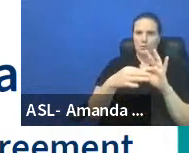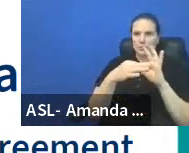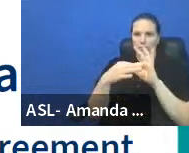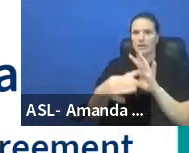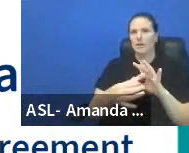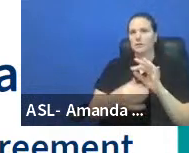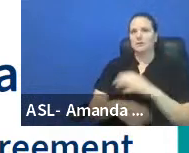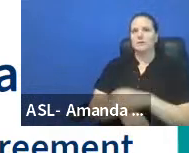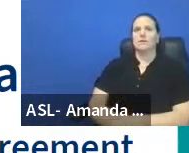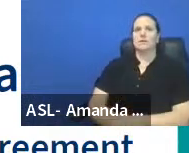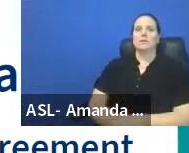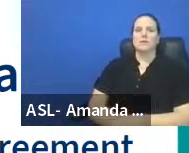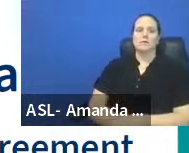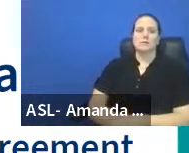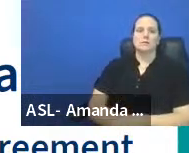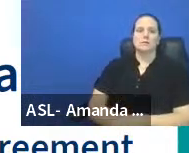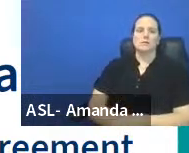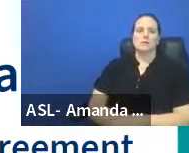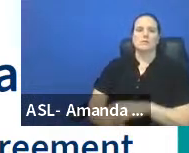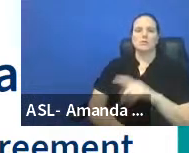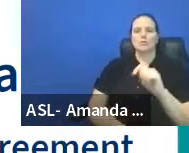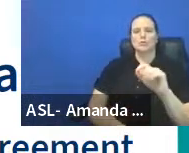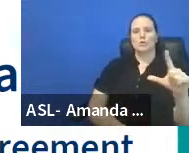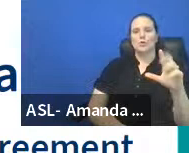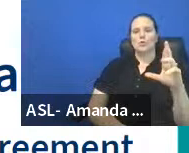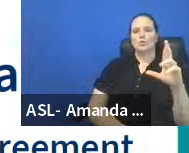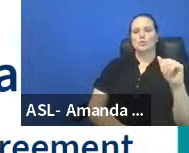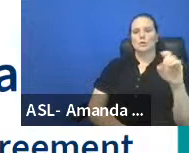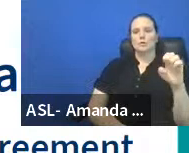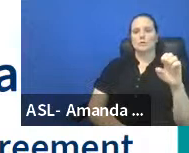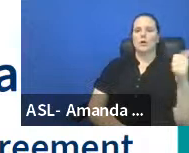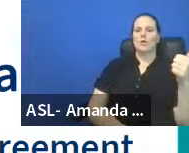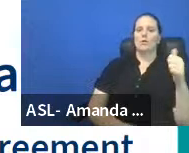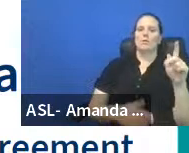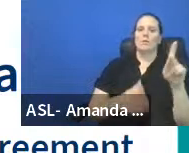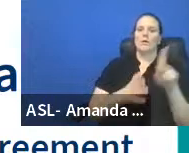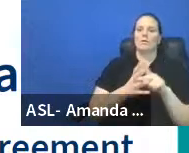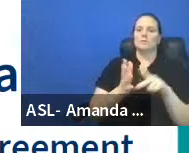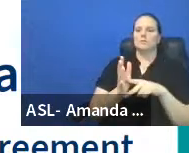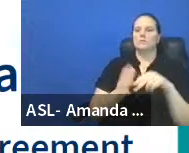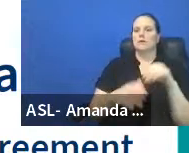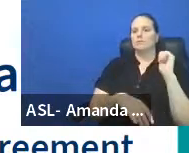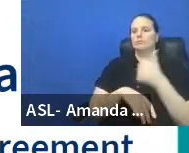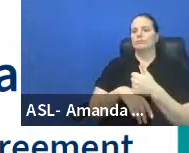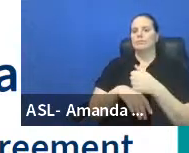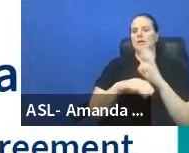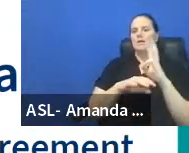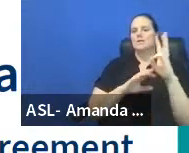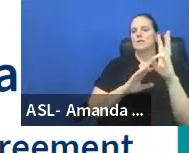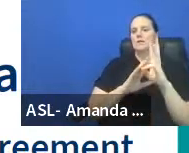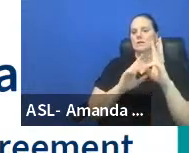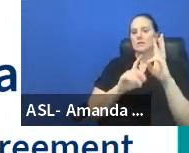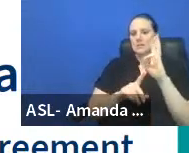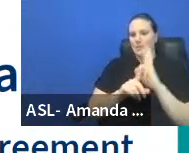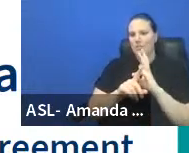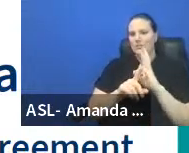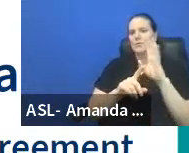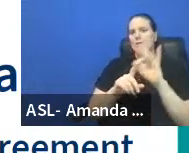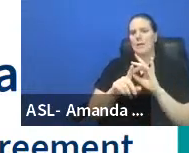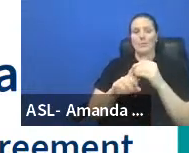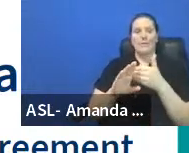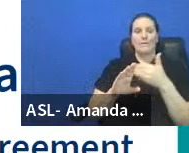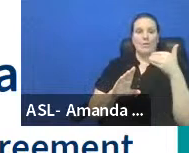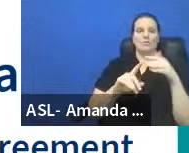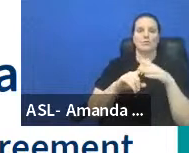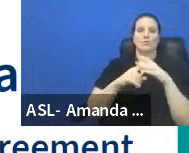topics. Toll rates and those other policies won't be put in place until about 6 to 8 months before tolling begins. And if